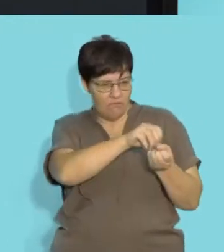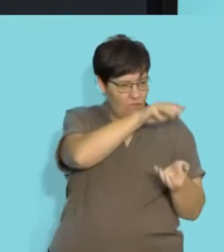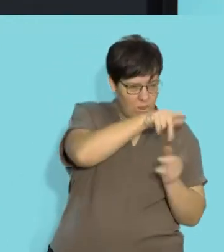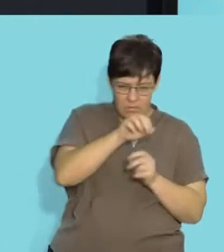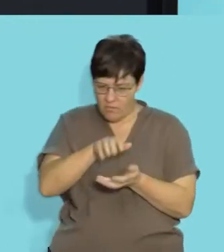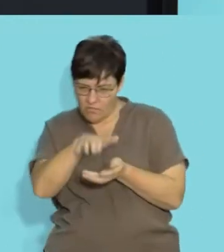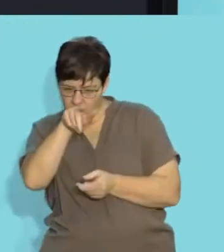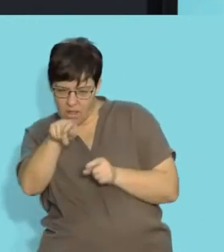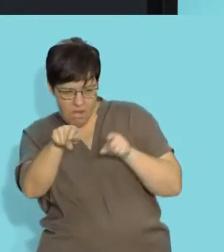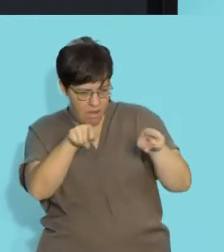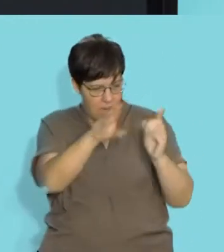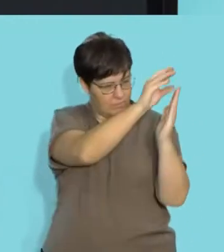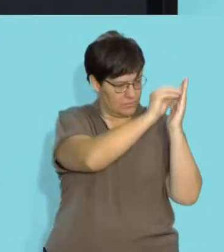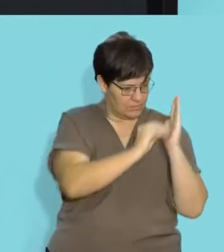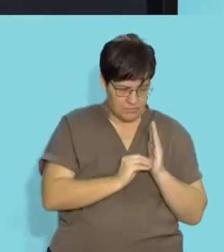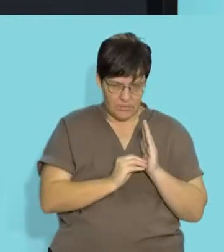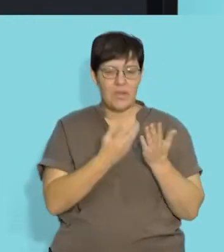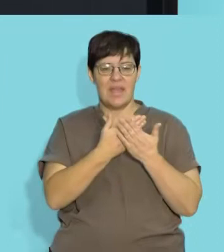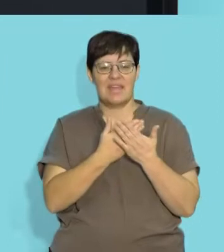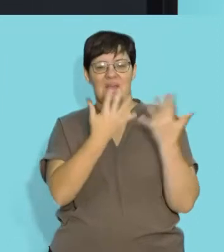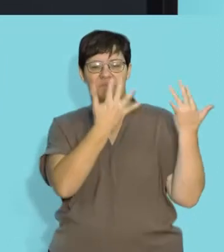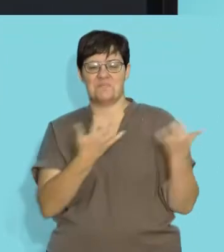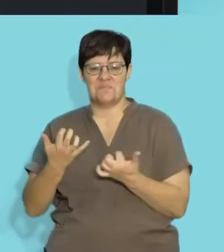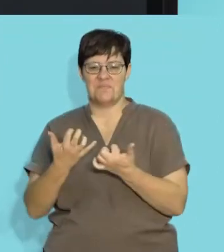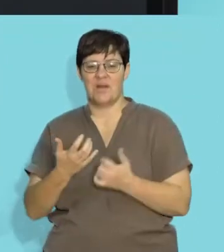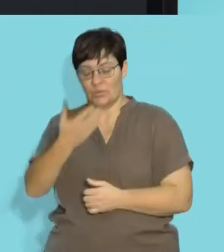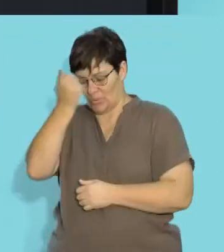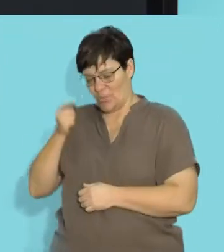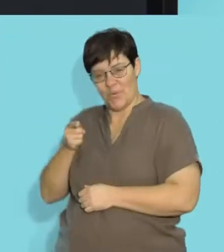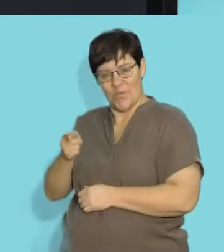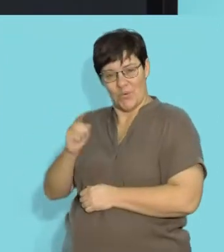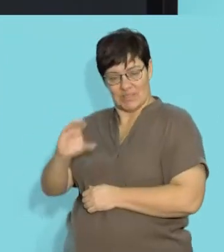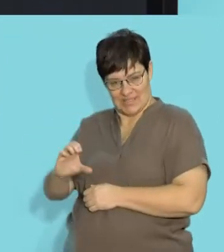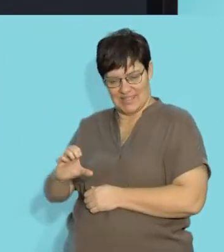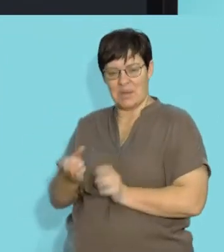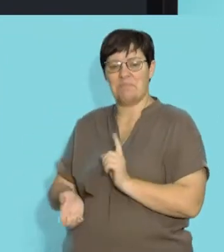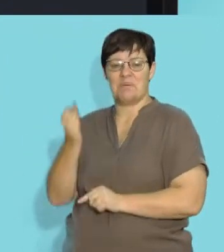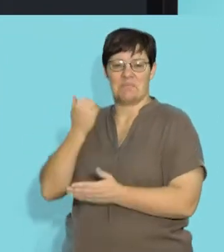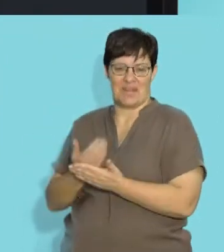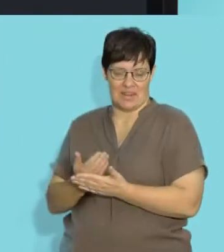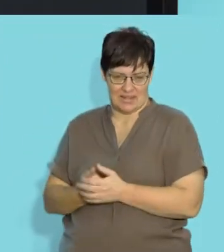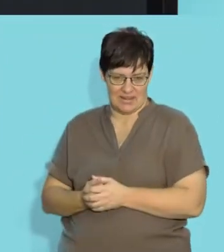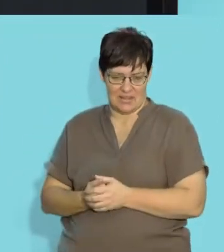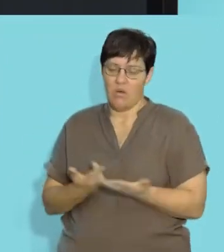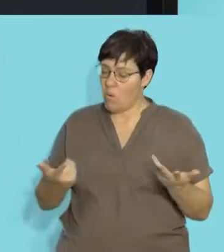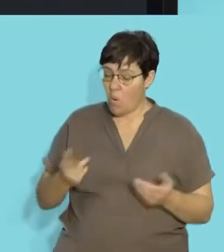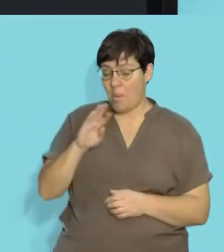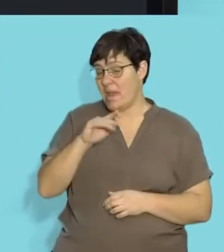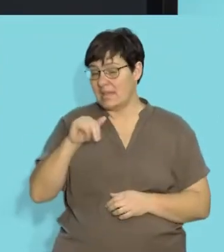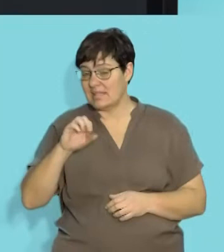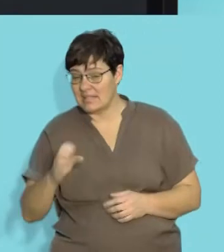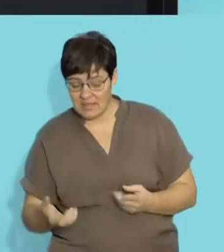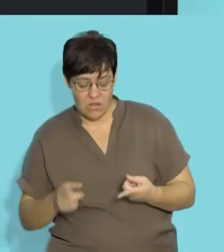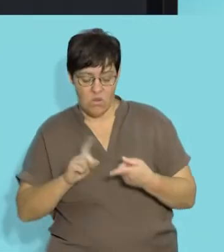actually, so that we are able to quantify or to actually get the unknown concentration of the other substance, either the